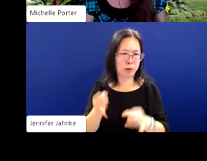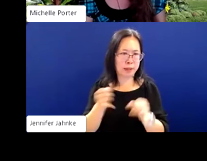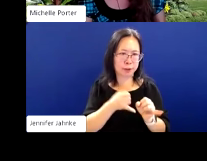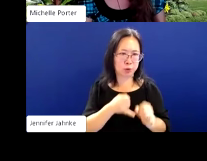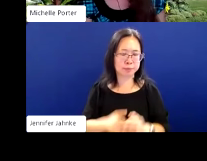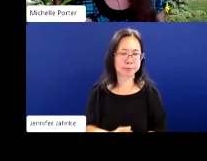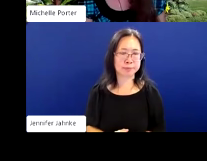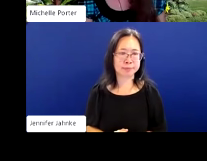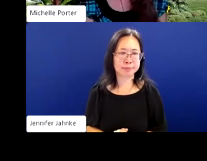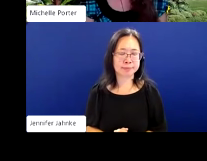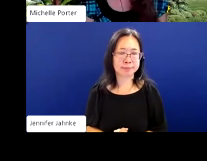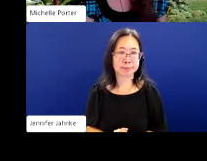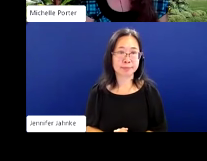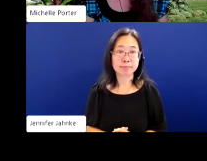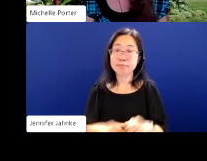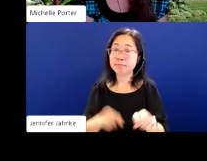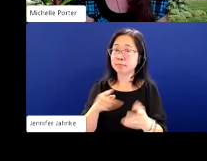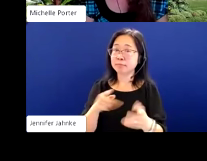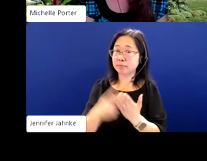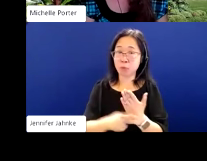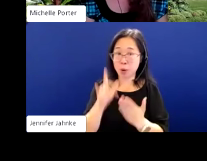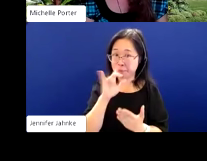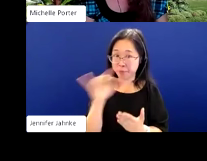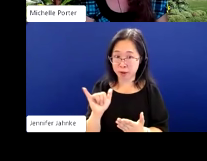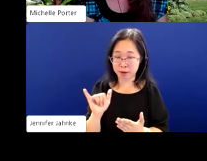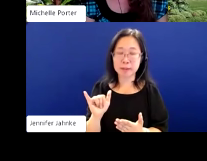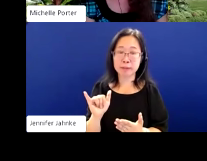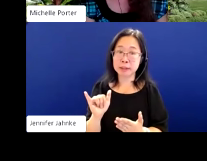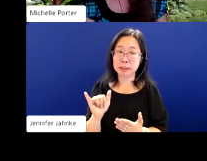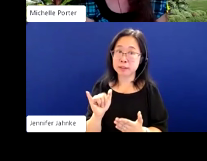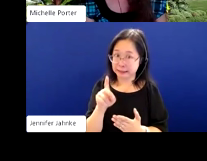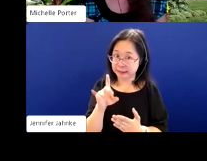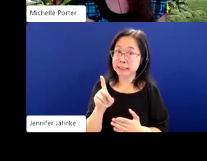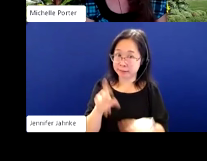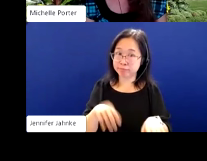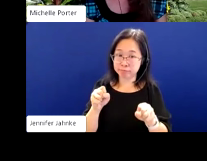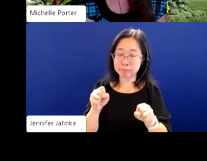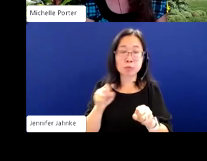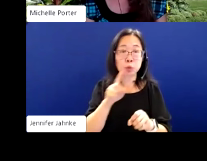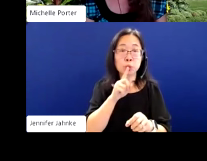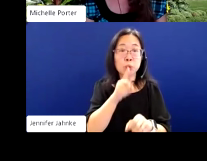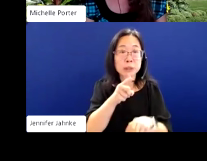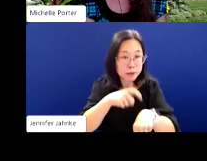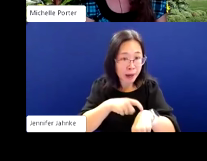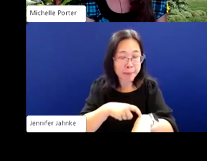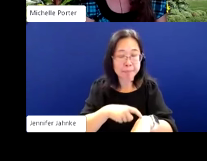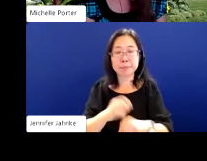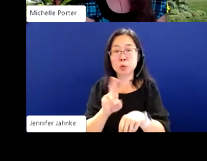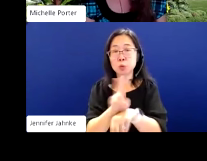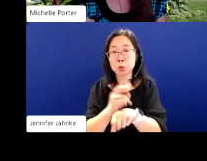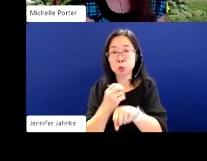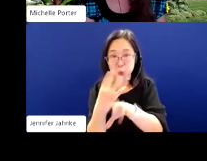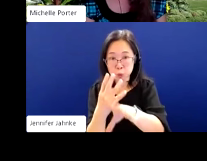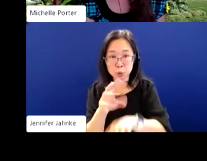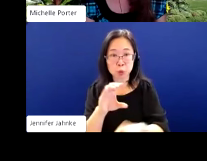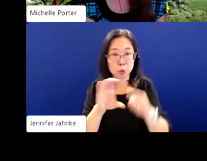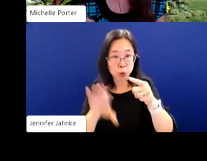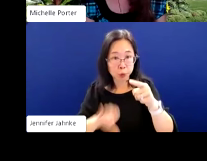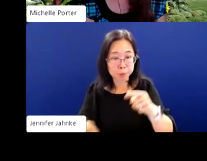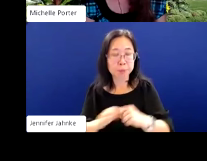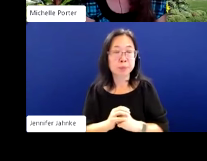So the format of the program, it was done real time on Zoom. So we had in some